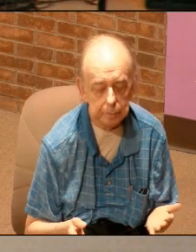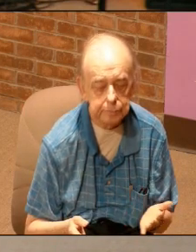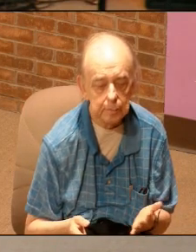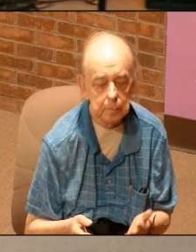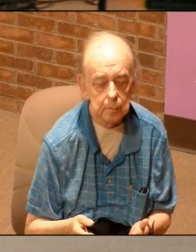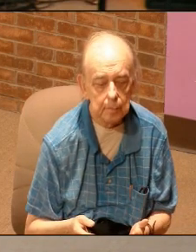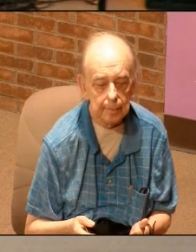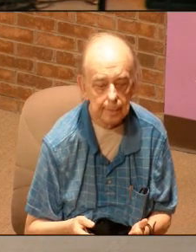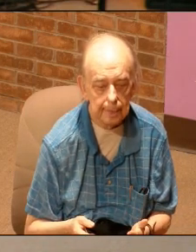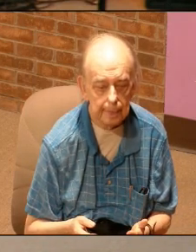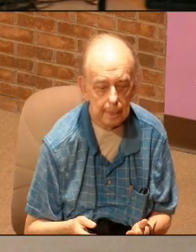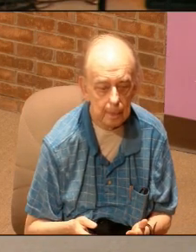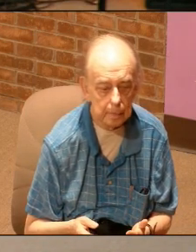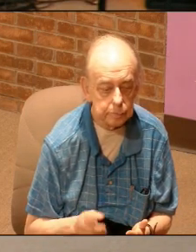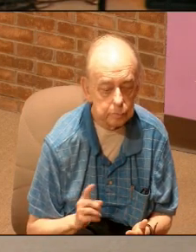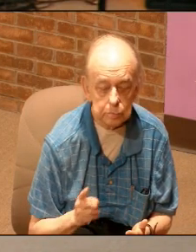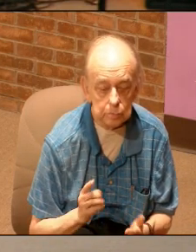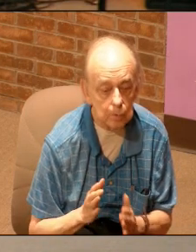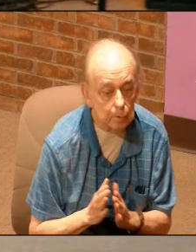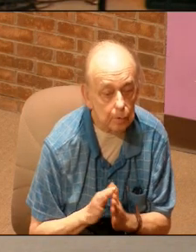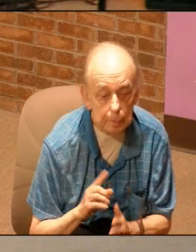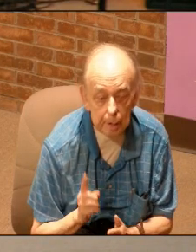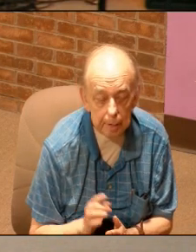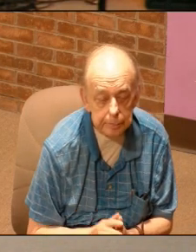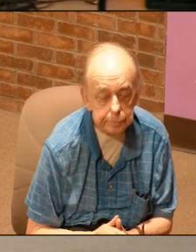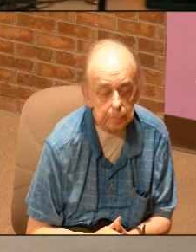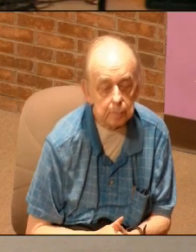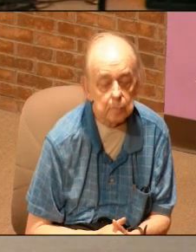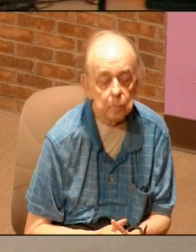this. Where's prayer?